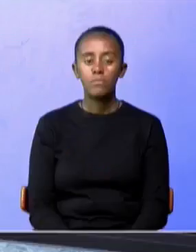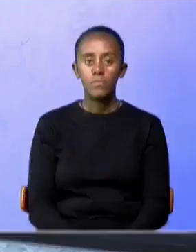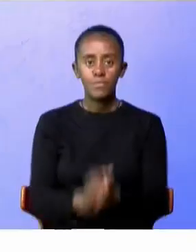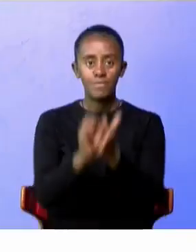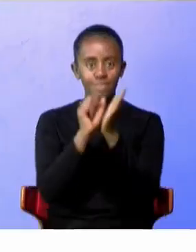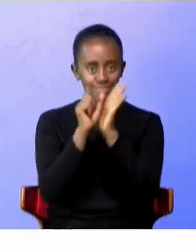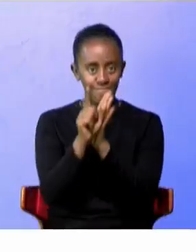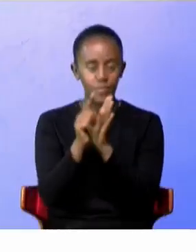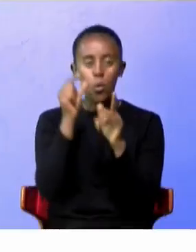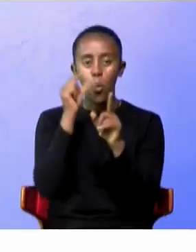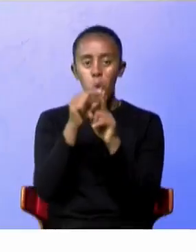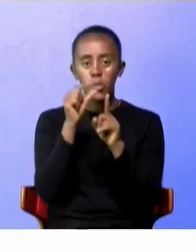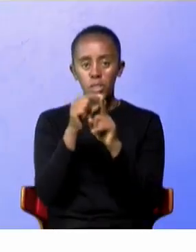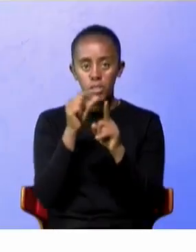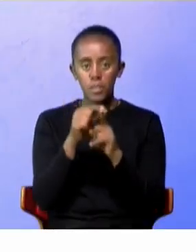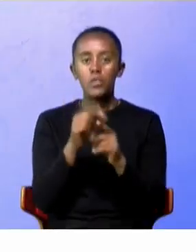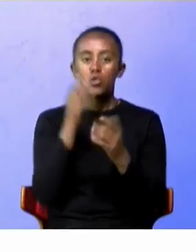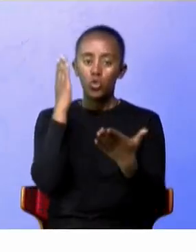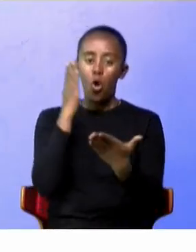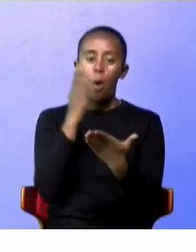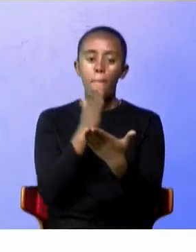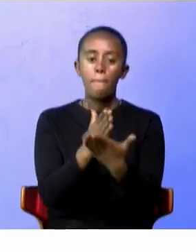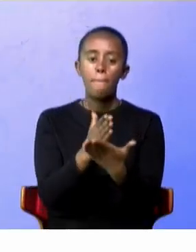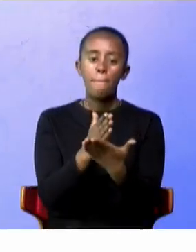example, words like stop,